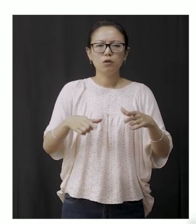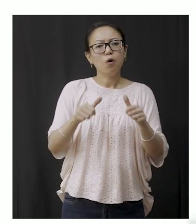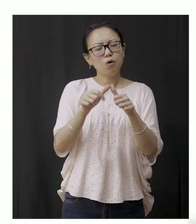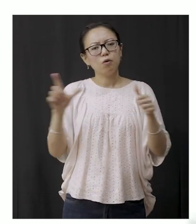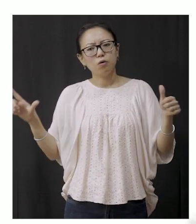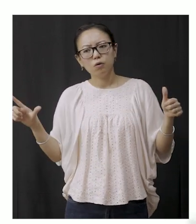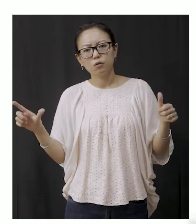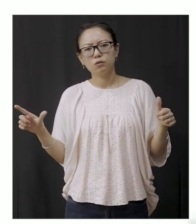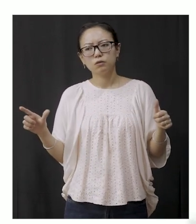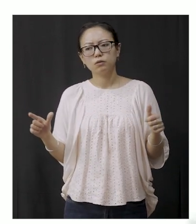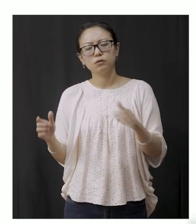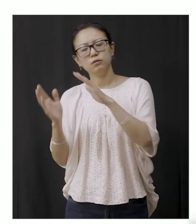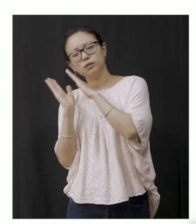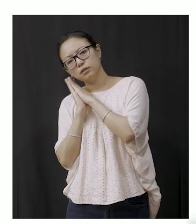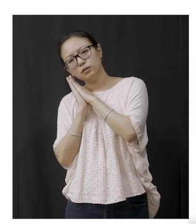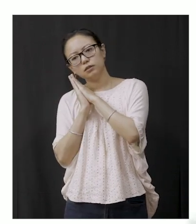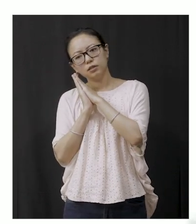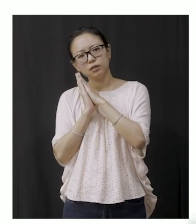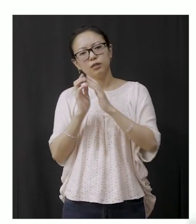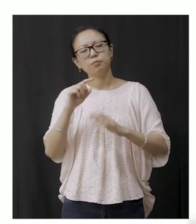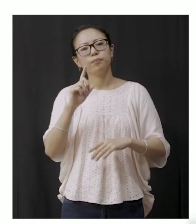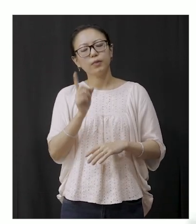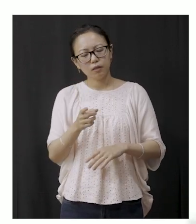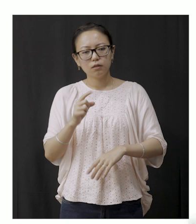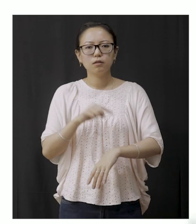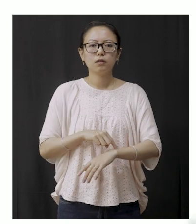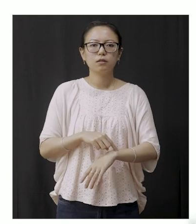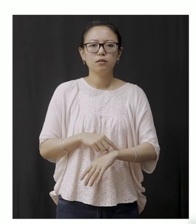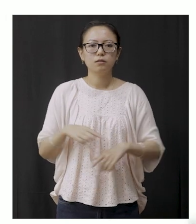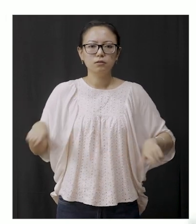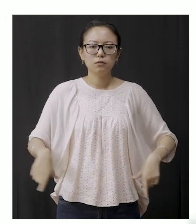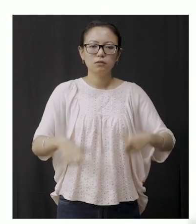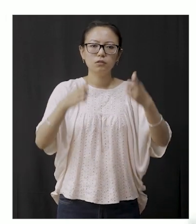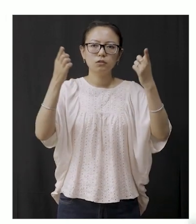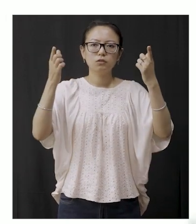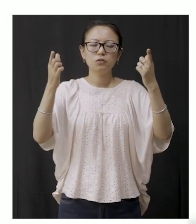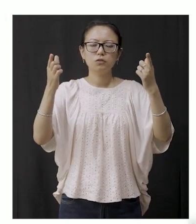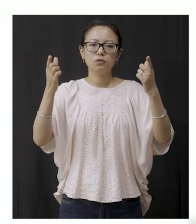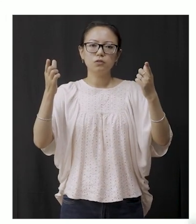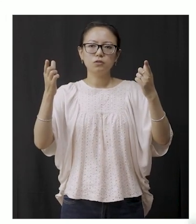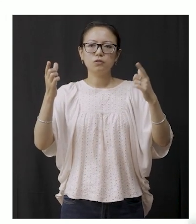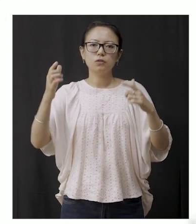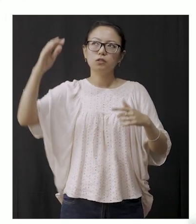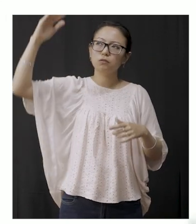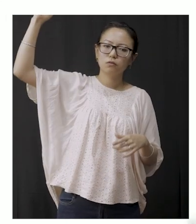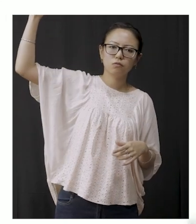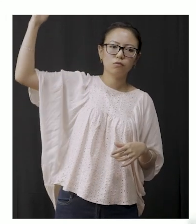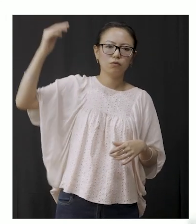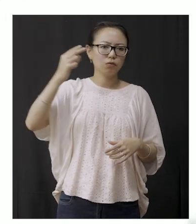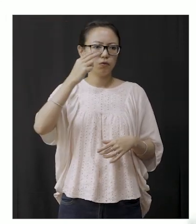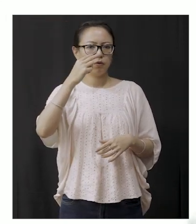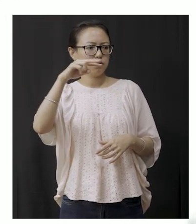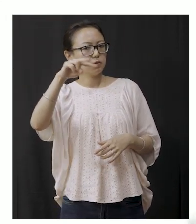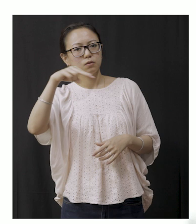sleeping, they can see the moon, the view of the moon. Okay, since they do not sleep like human being